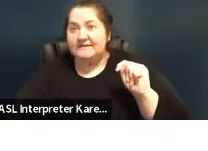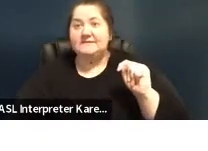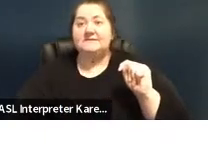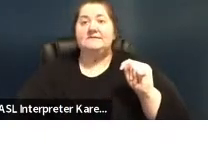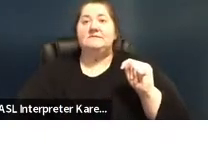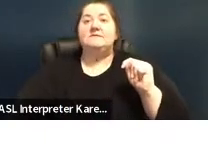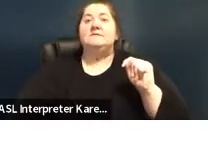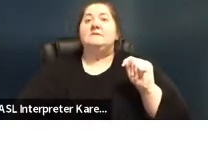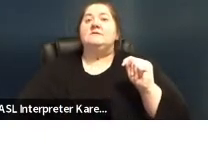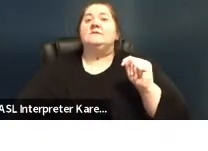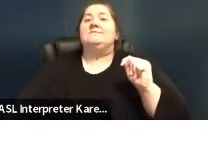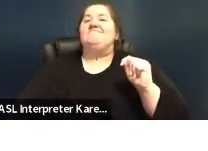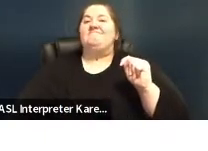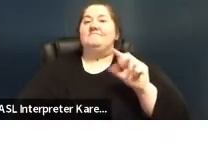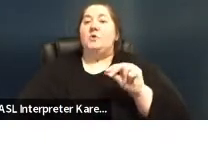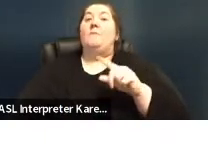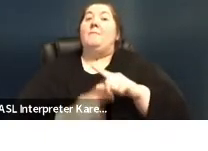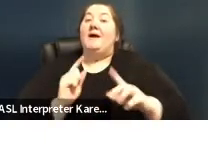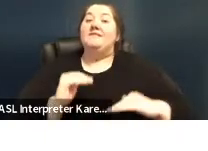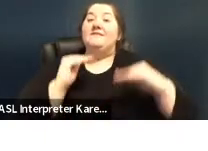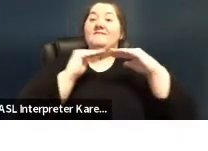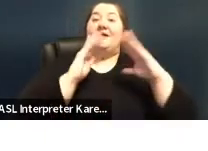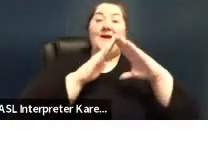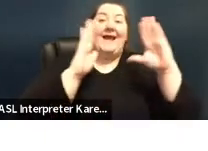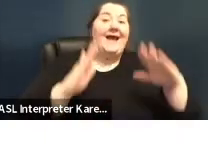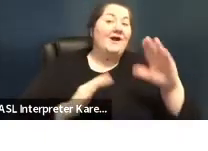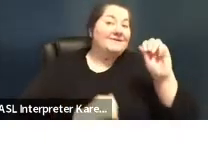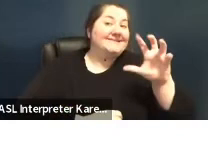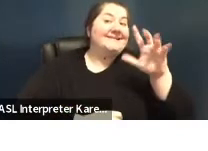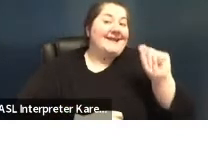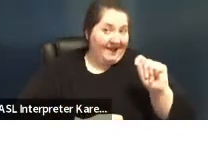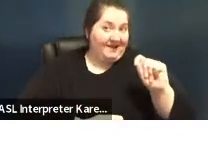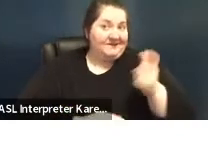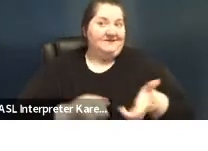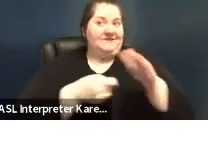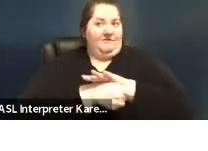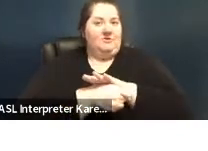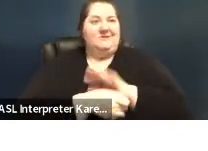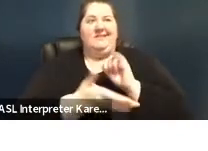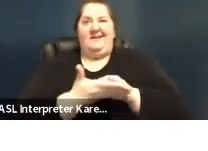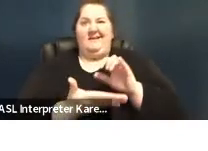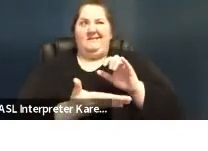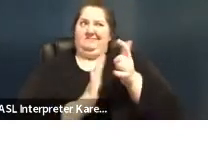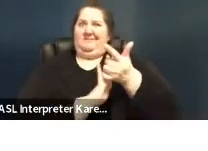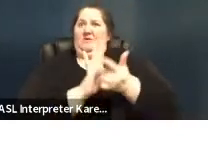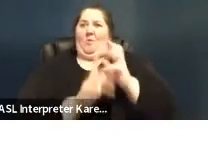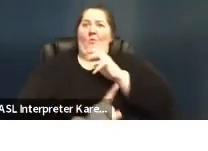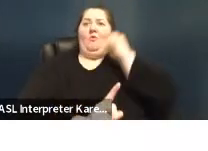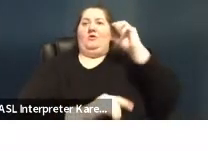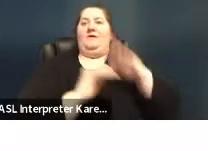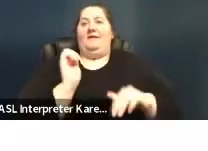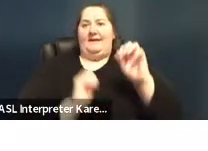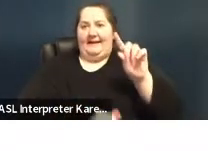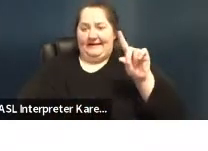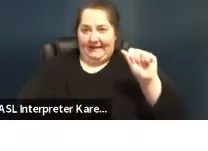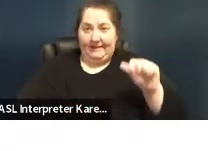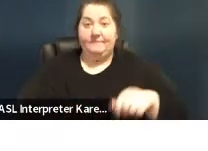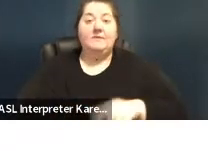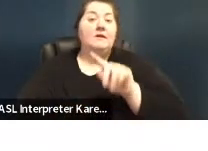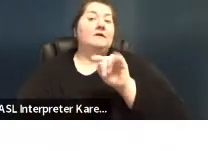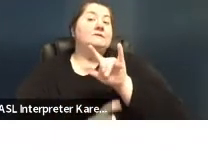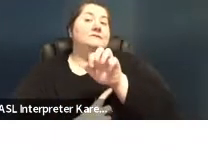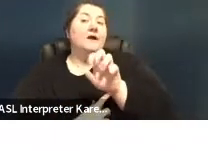covered by the Fair Housing Act, which is older than the ADA. Now, Title II of the ADA